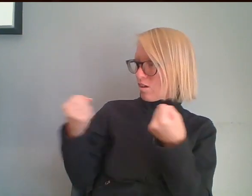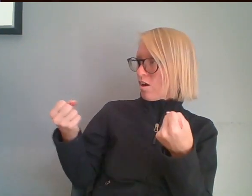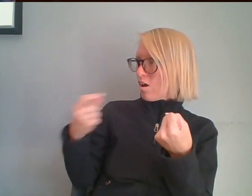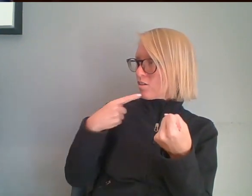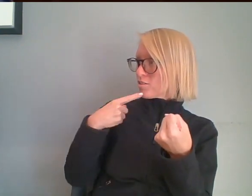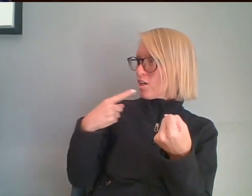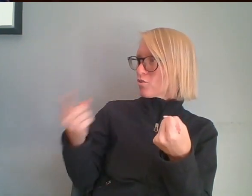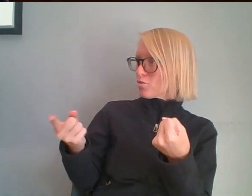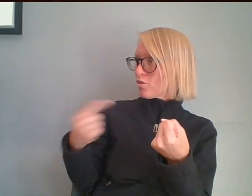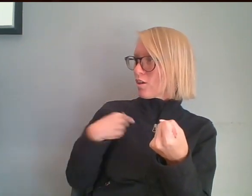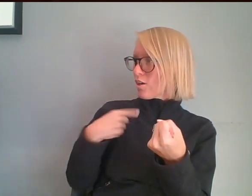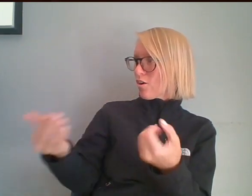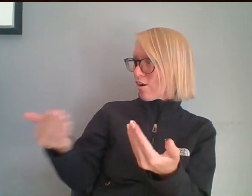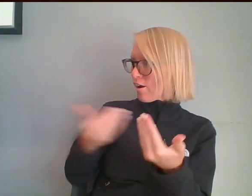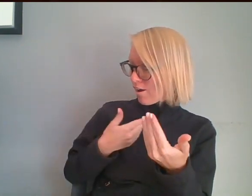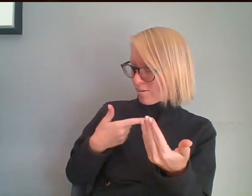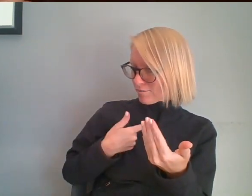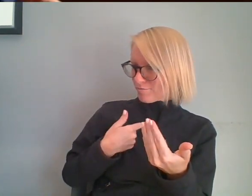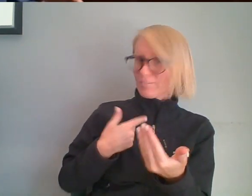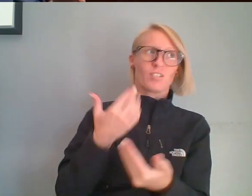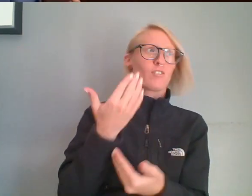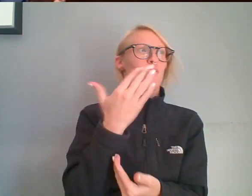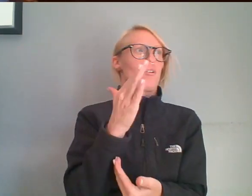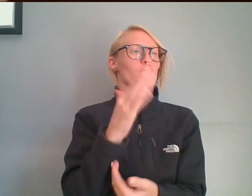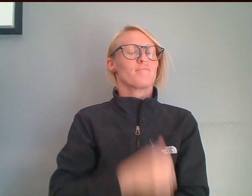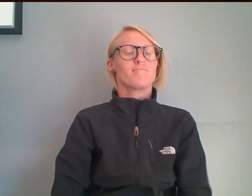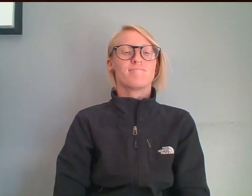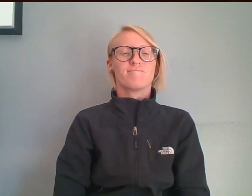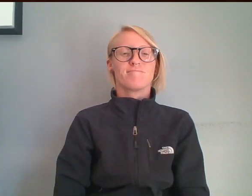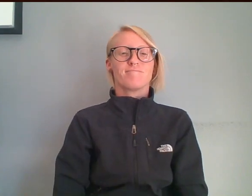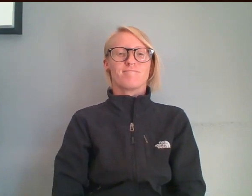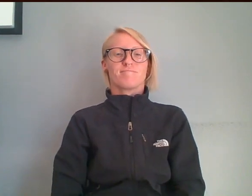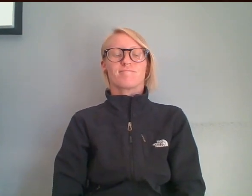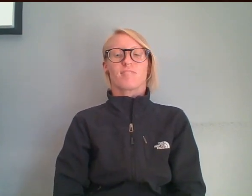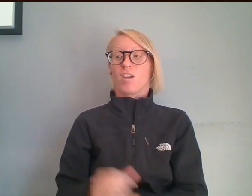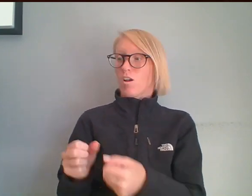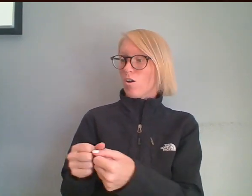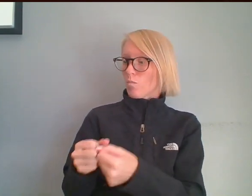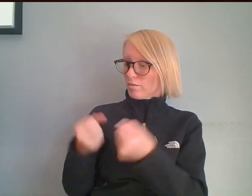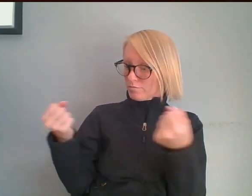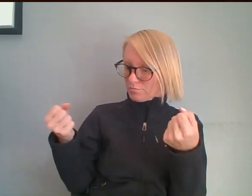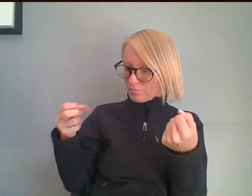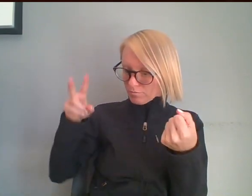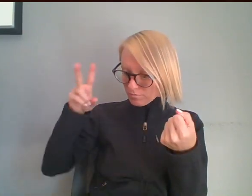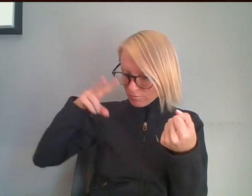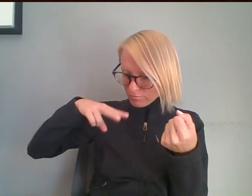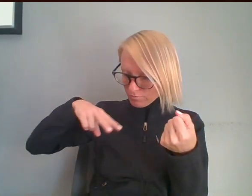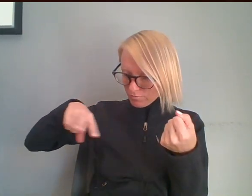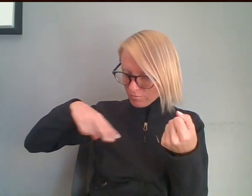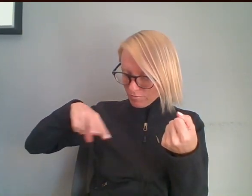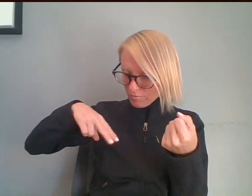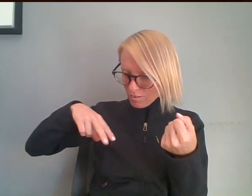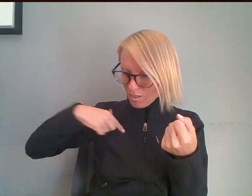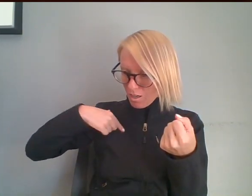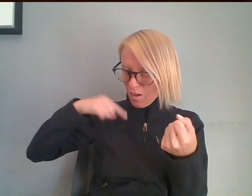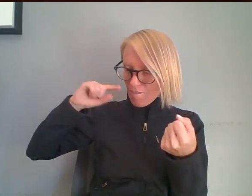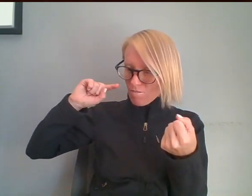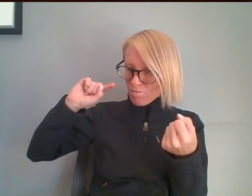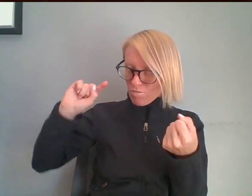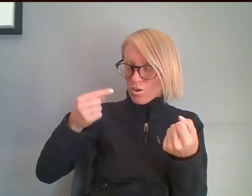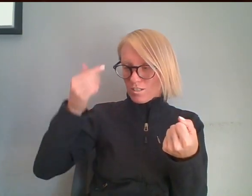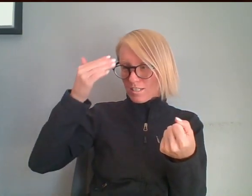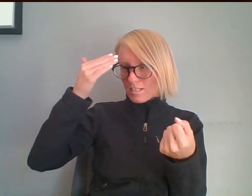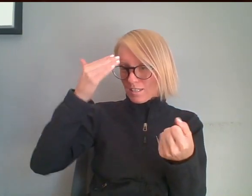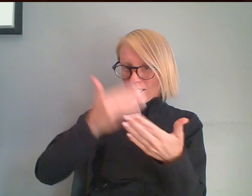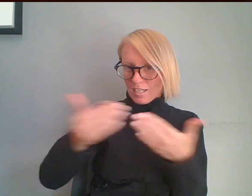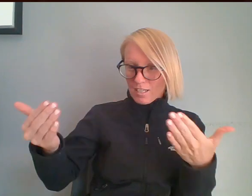them. Because you just gave them a gift. So you are going to open up the box and you're going to look inside and you are going to say the first thing that comes to your mind